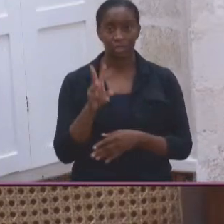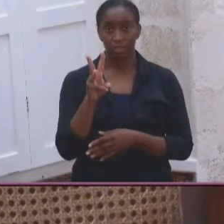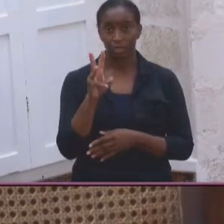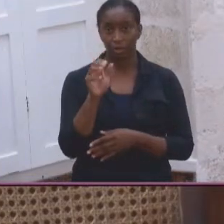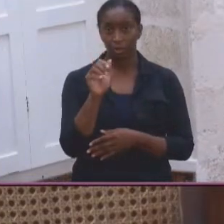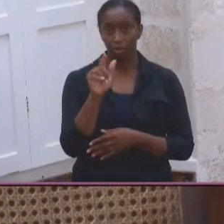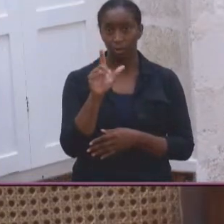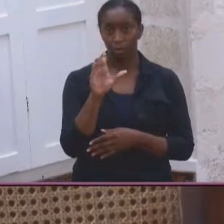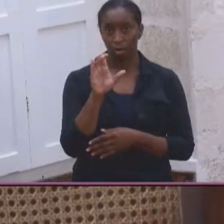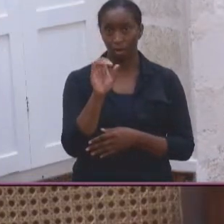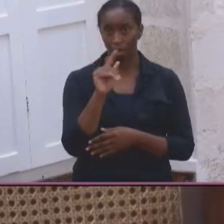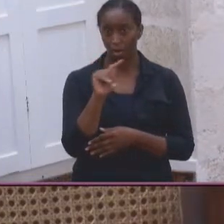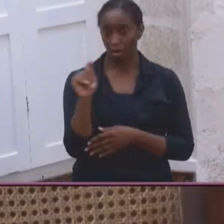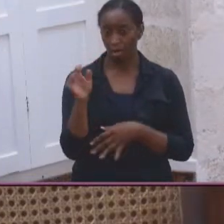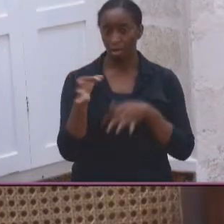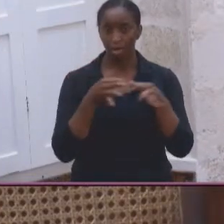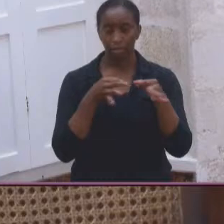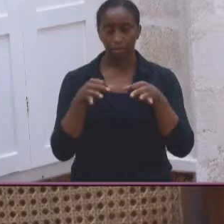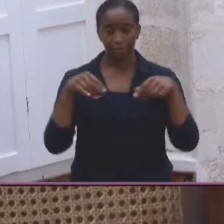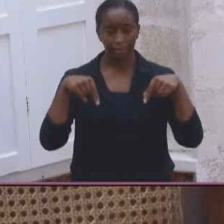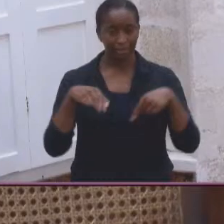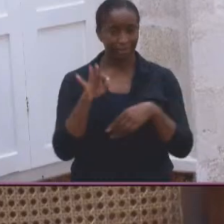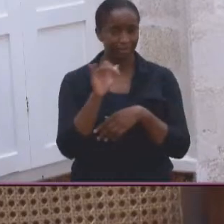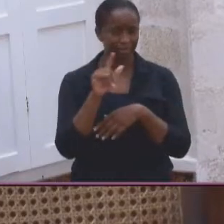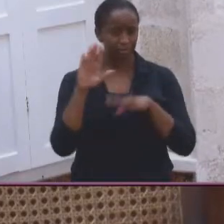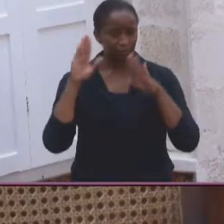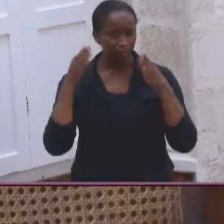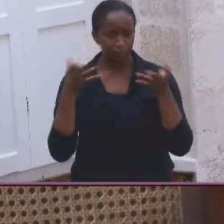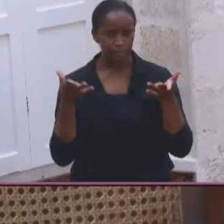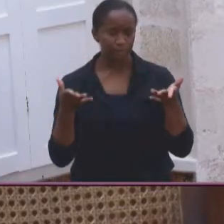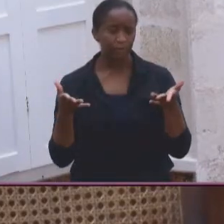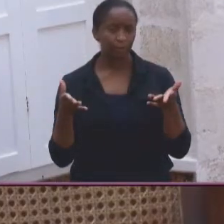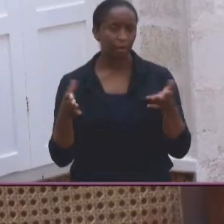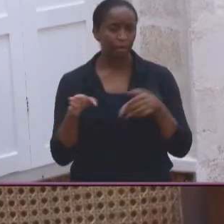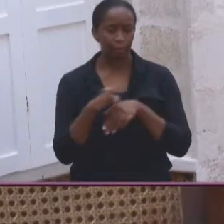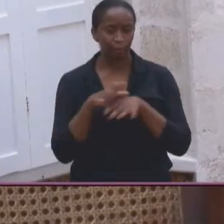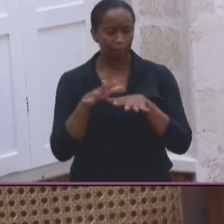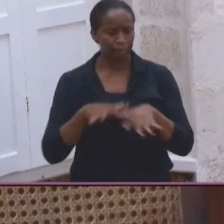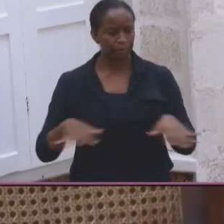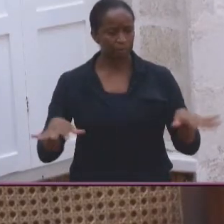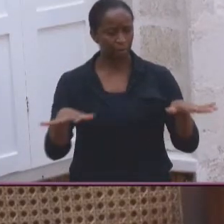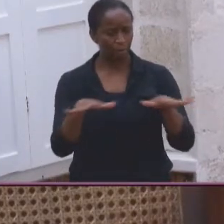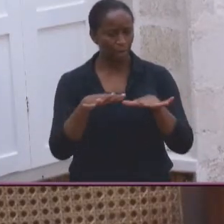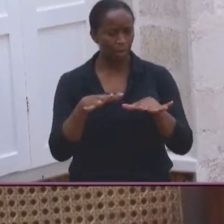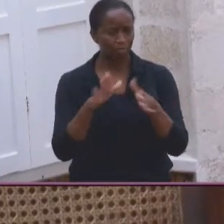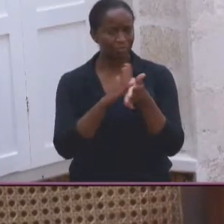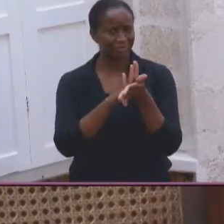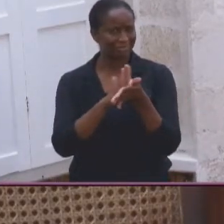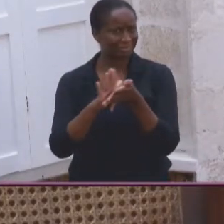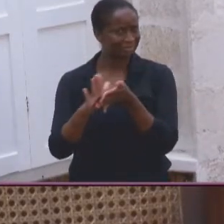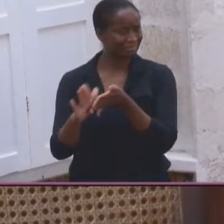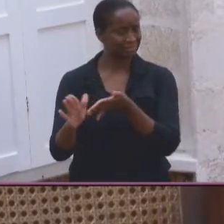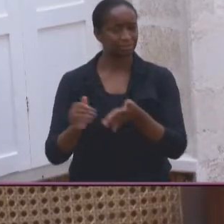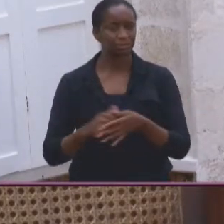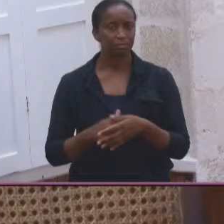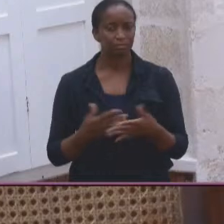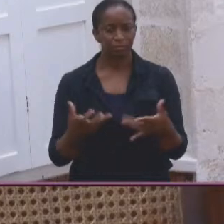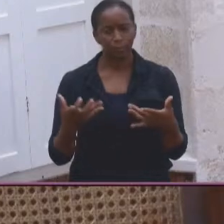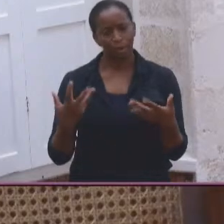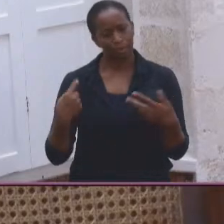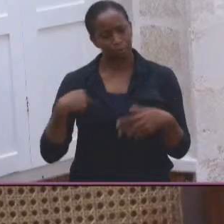and I completely agree with you. Completely agree. For our own enjoyment of Barbadians, for our own quality of